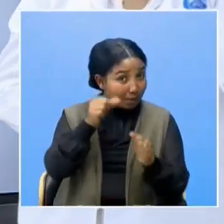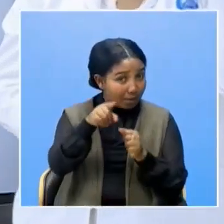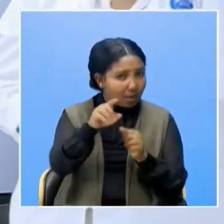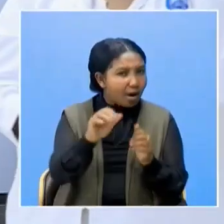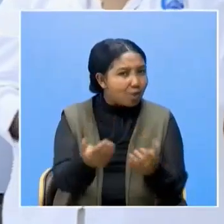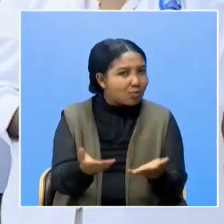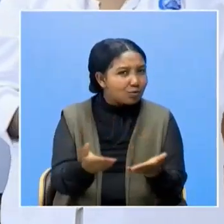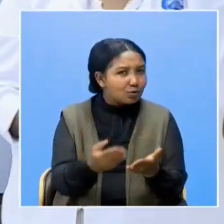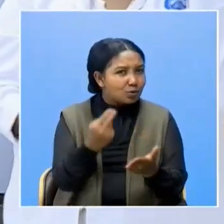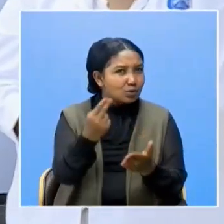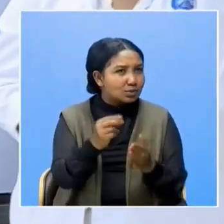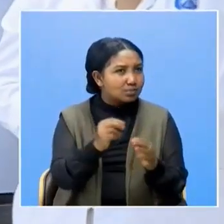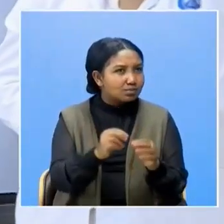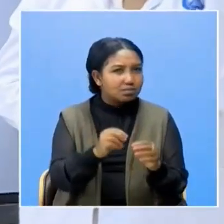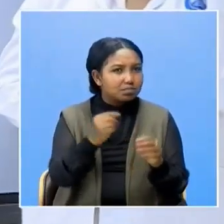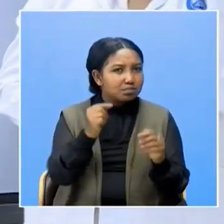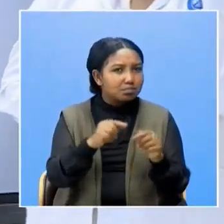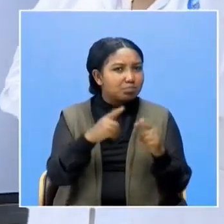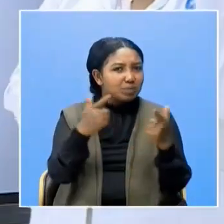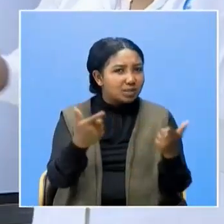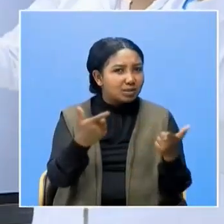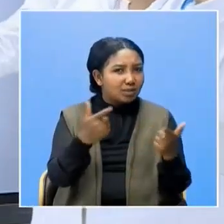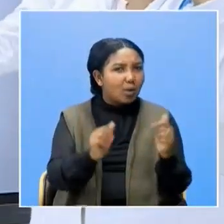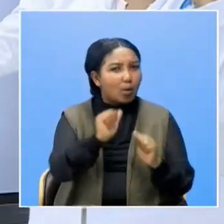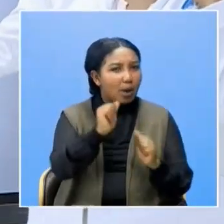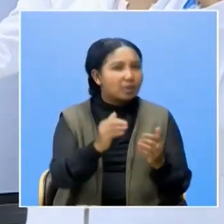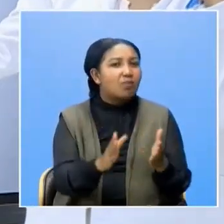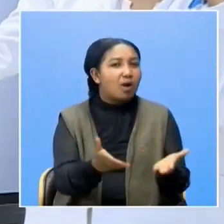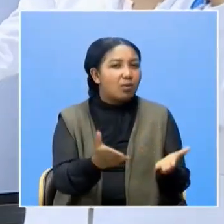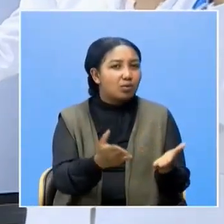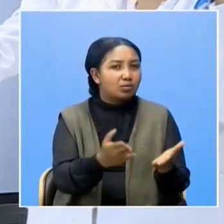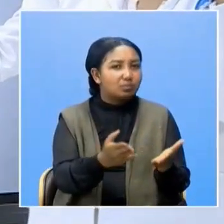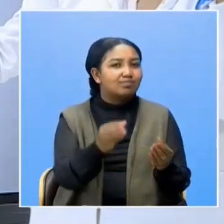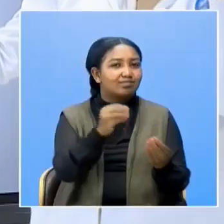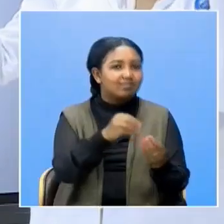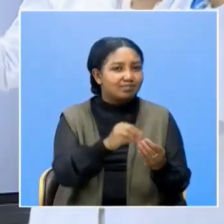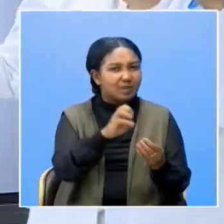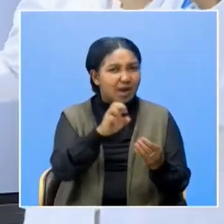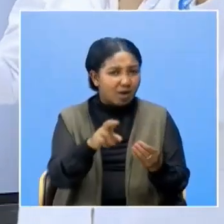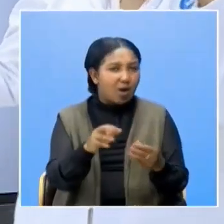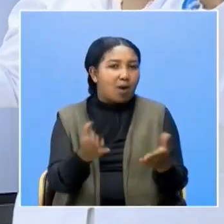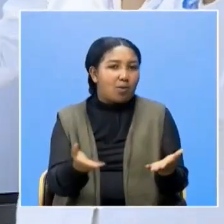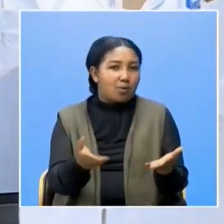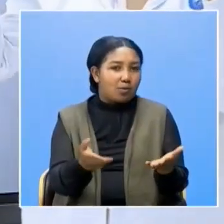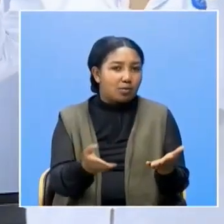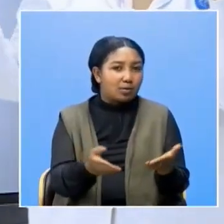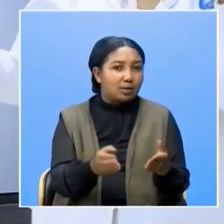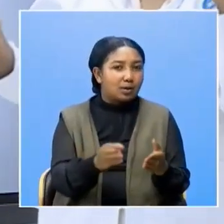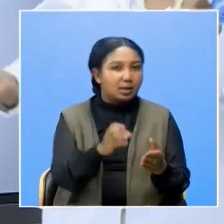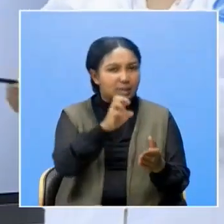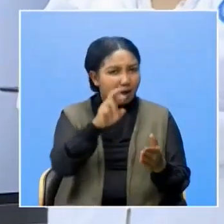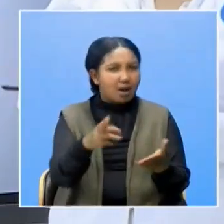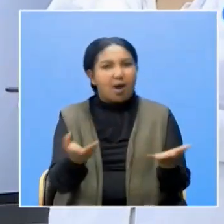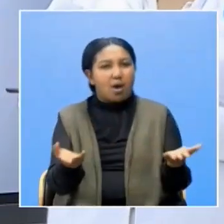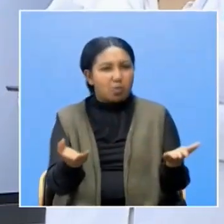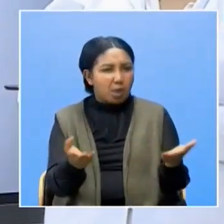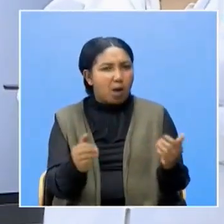do you use to write? Yeah? Big. Yes, it is bigger, but how was the